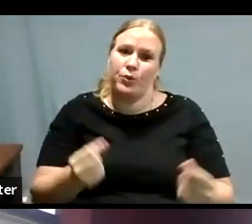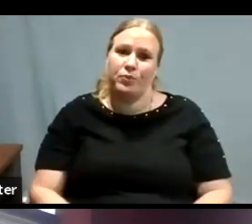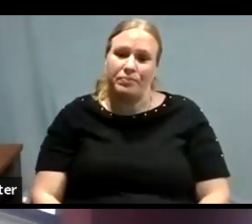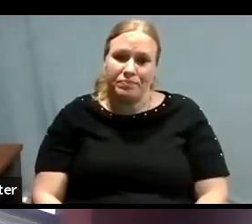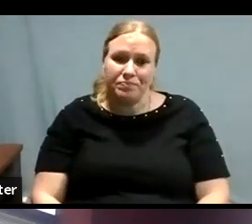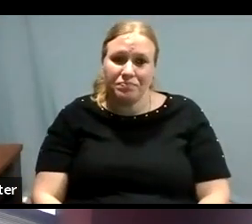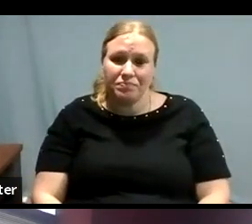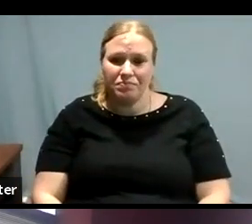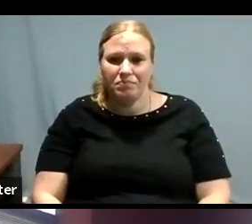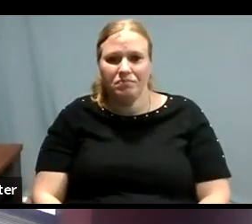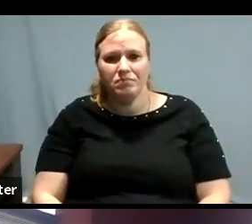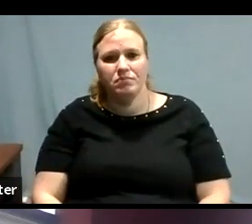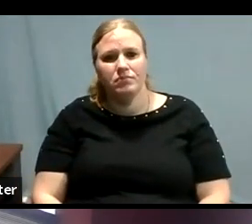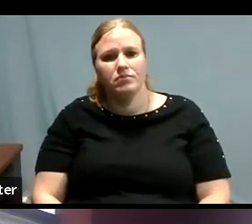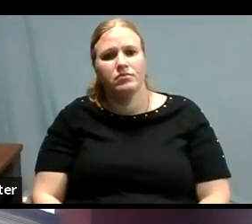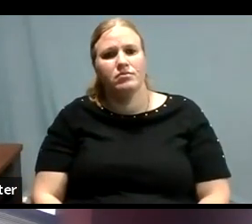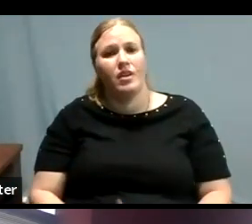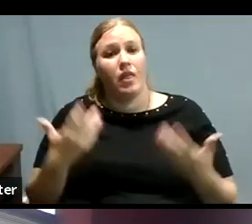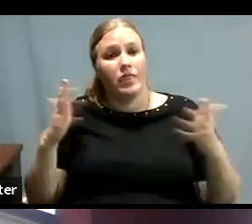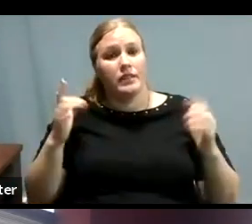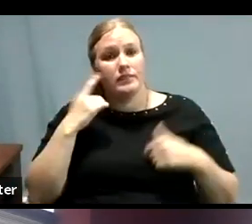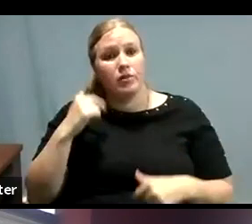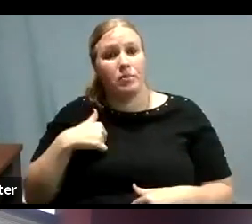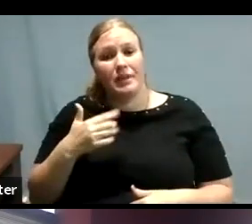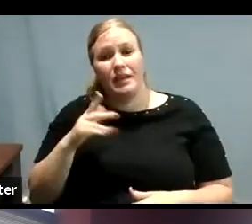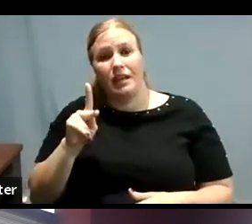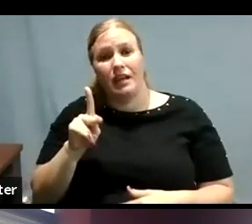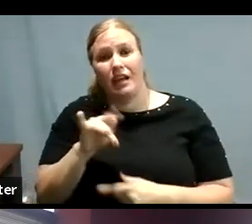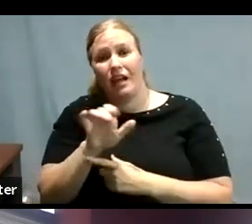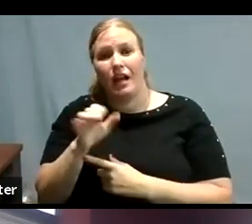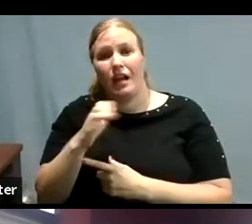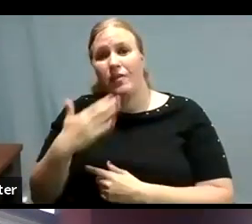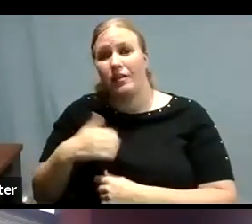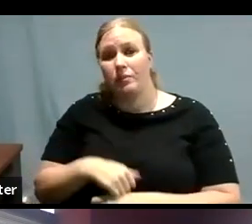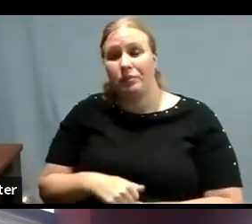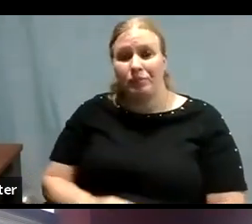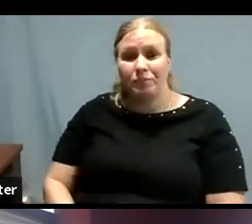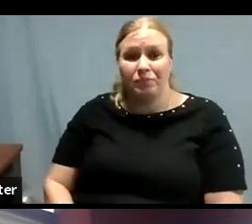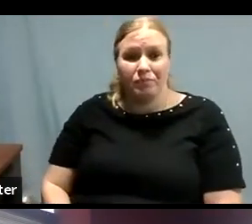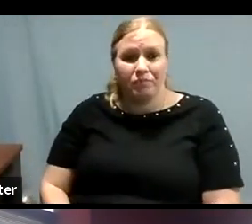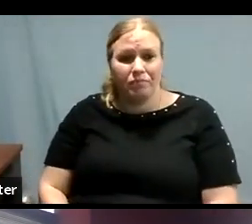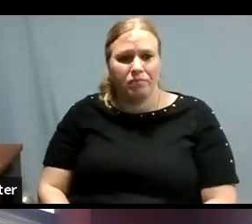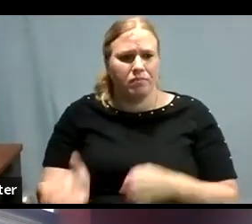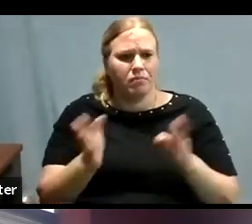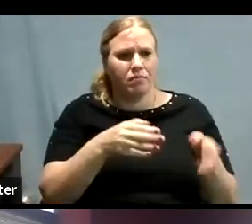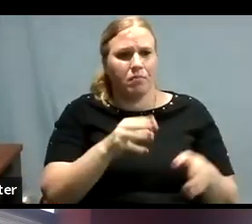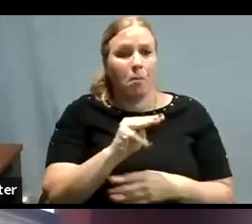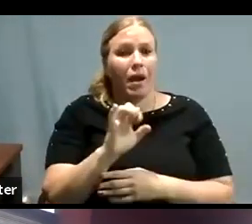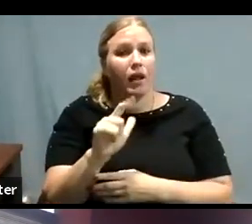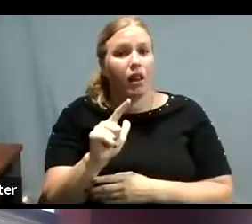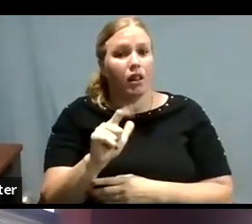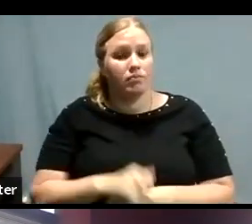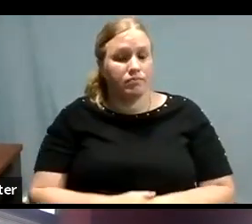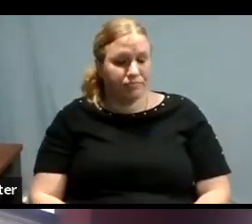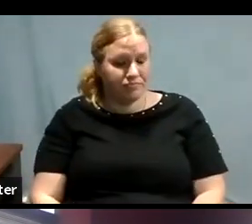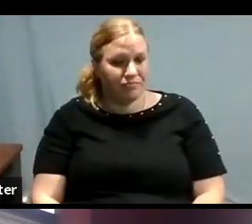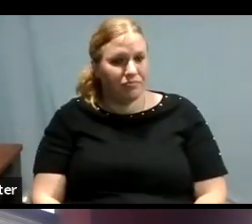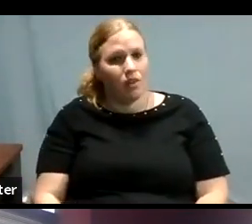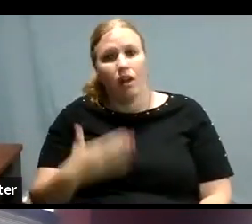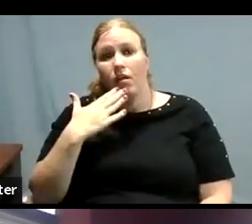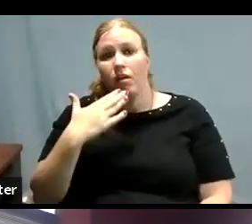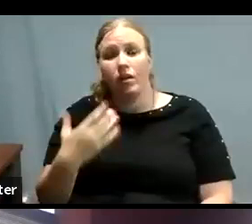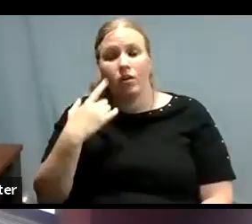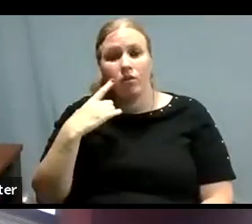Okay, all right. That's it for me today. Thank you. Go ahead, Michael. Thank you.